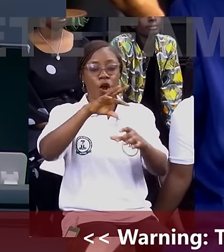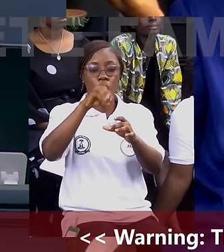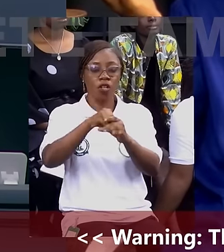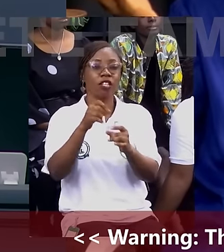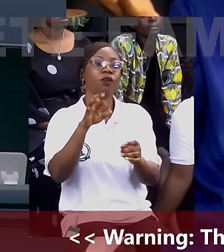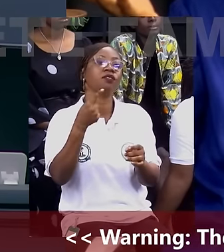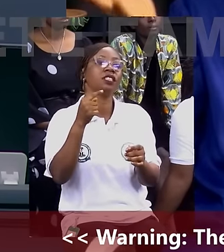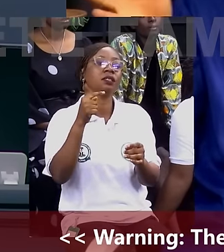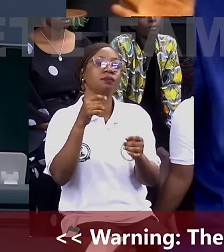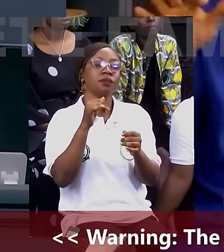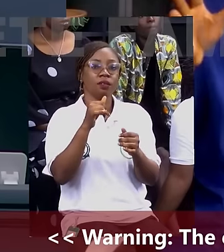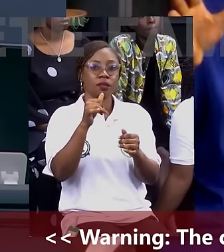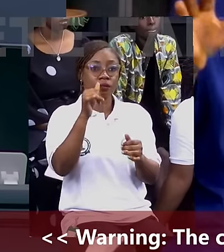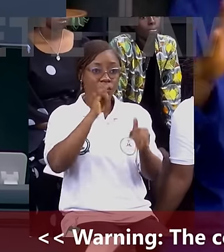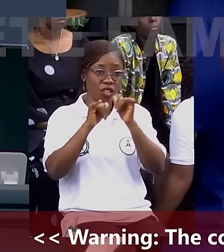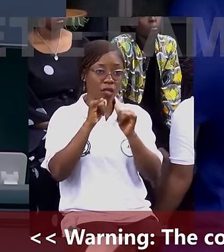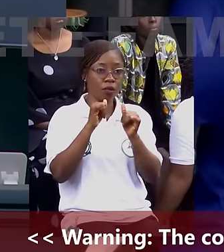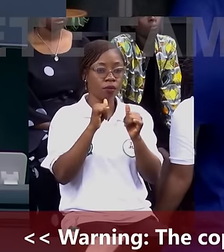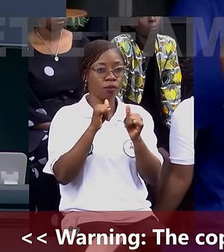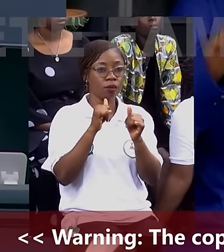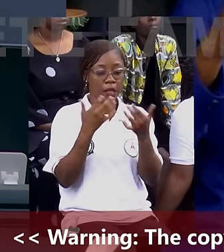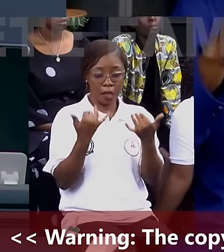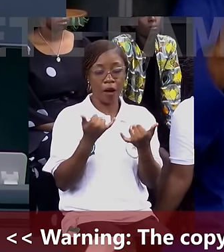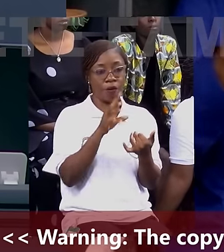NAFDAC, dismantled some bad guys